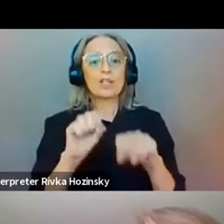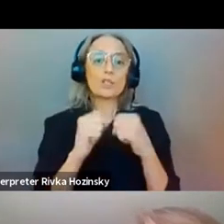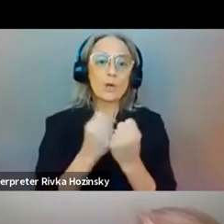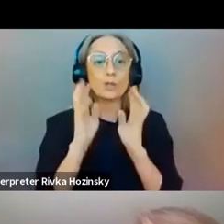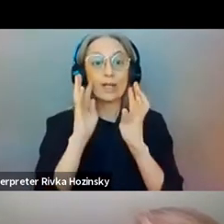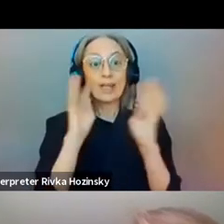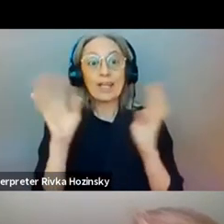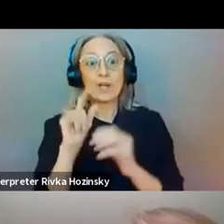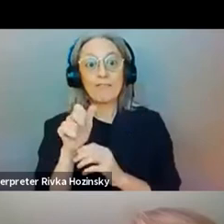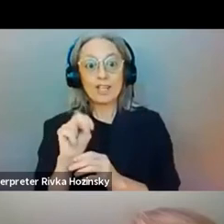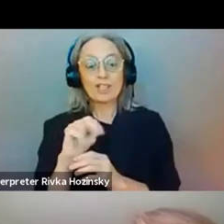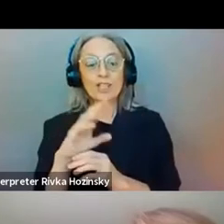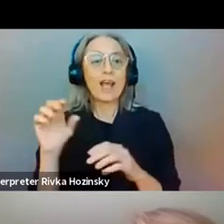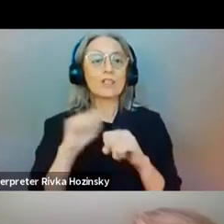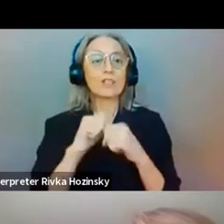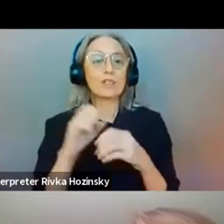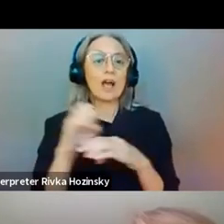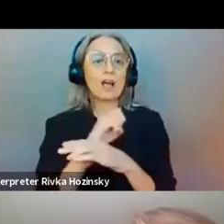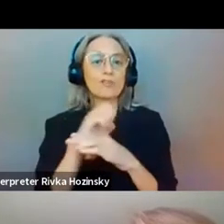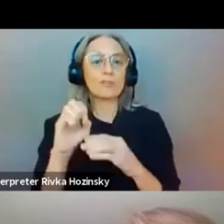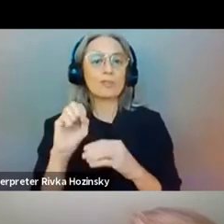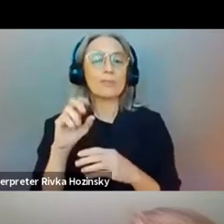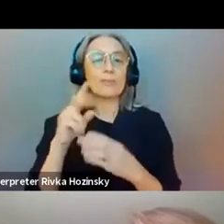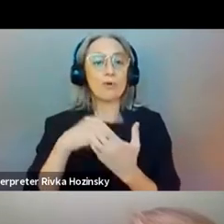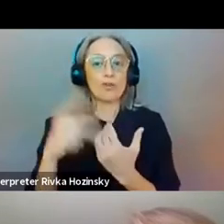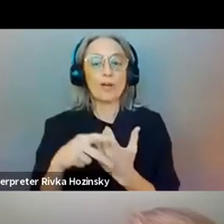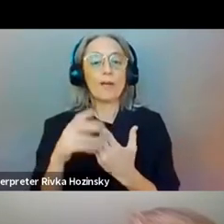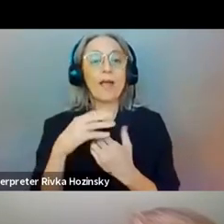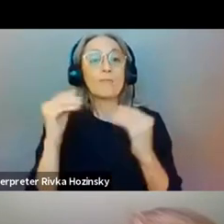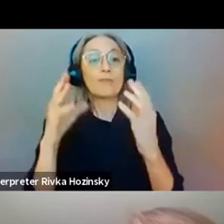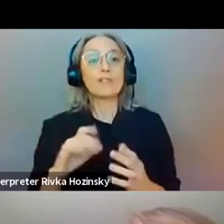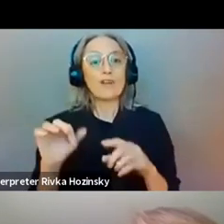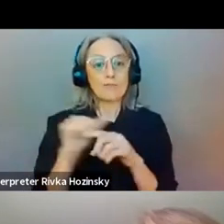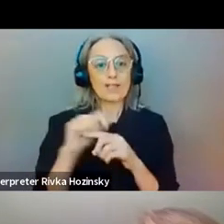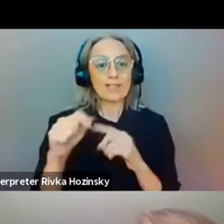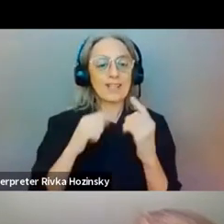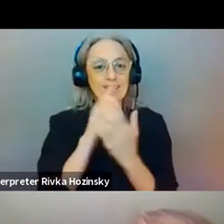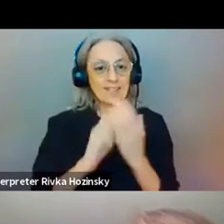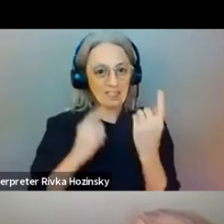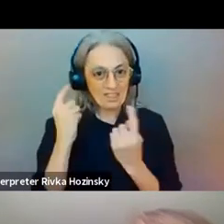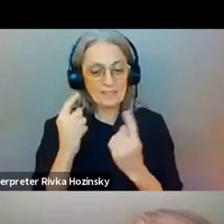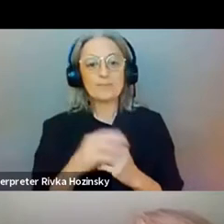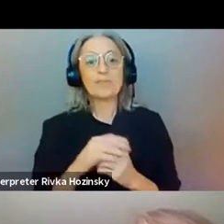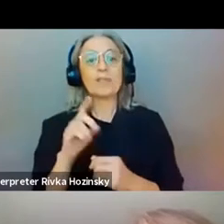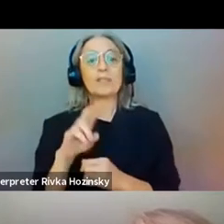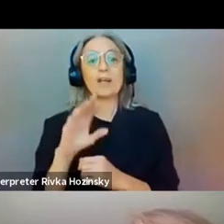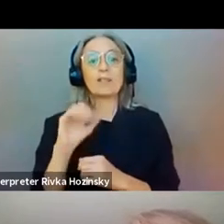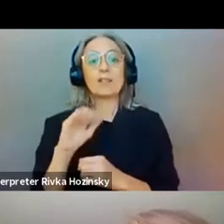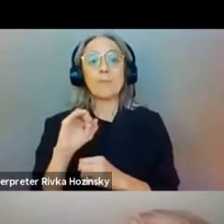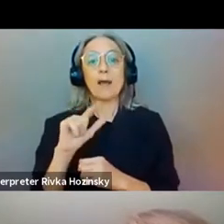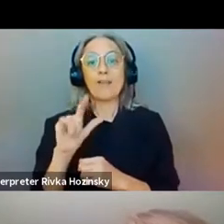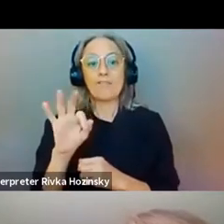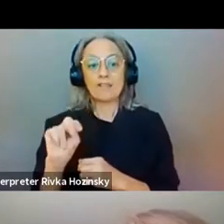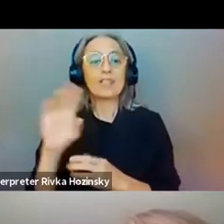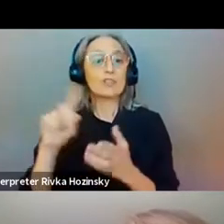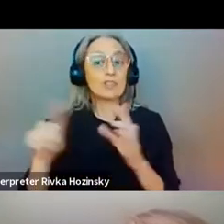and Social Entrepreneurship Program and Professor of Practice in Design Thinking. Dr. Cabalfin's research in the last two